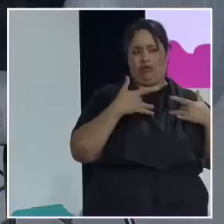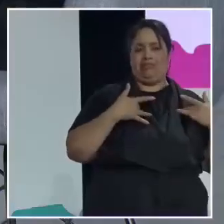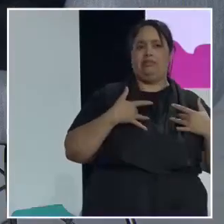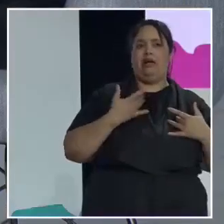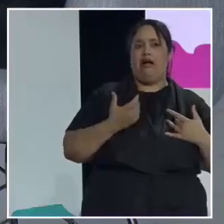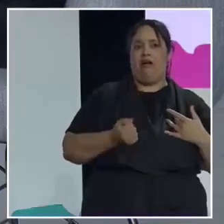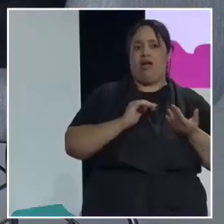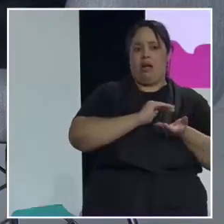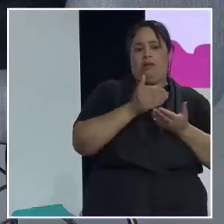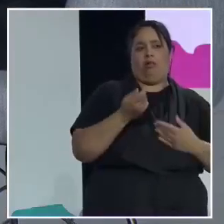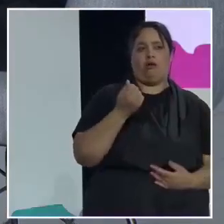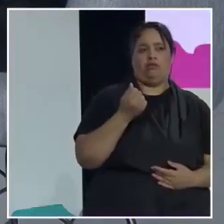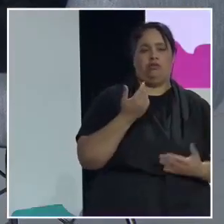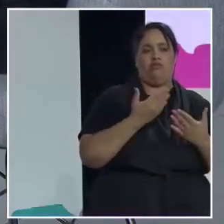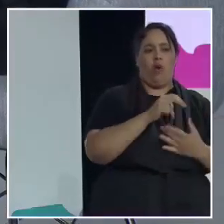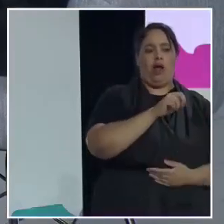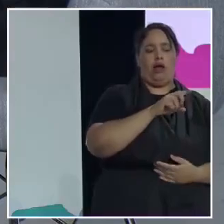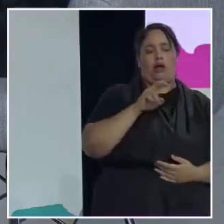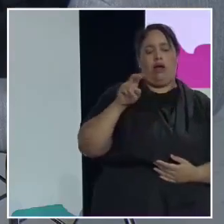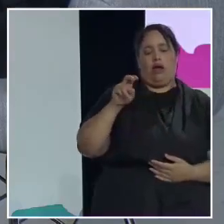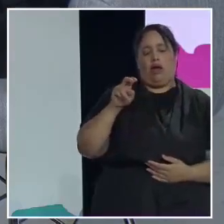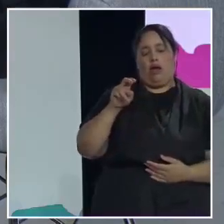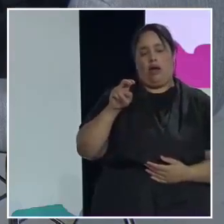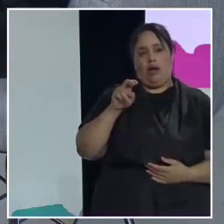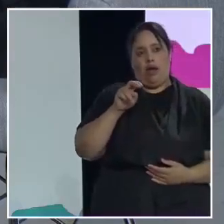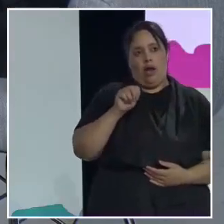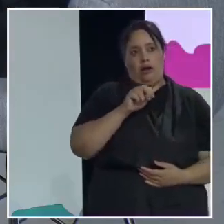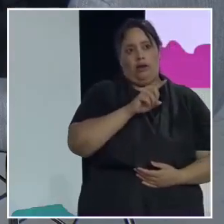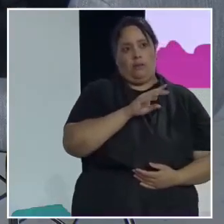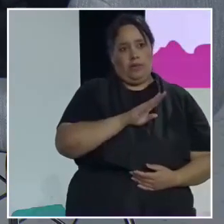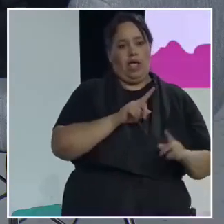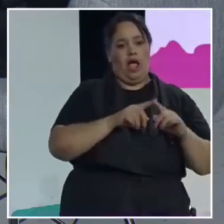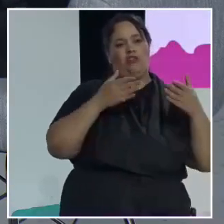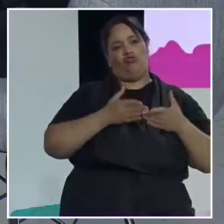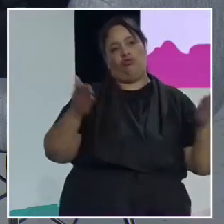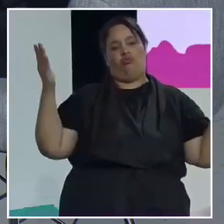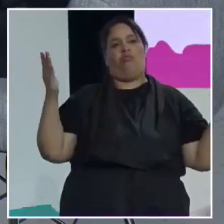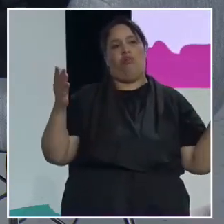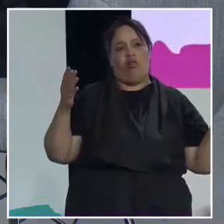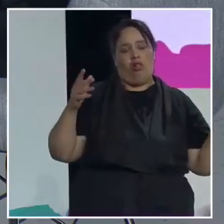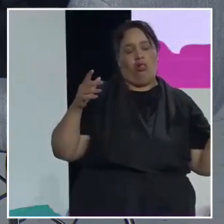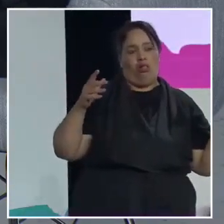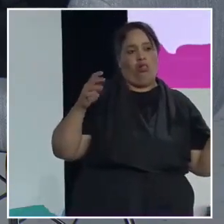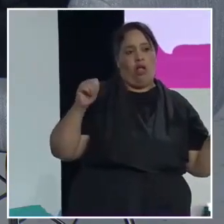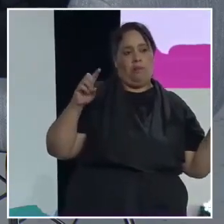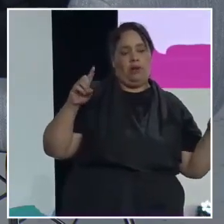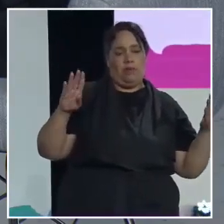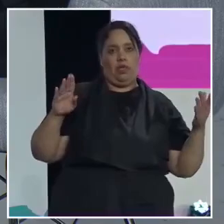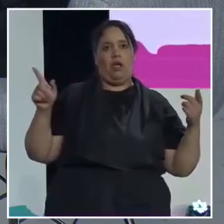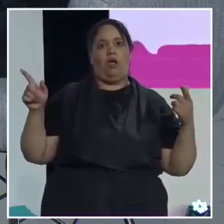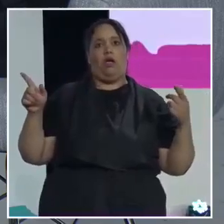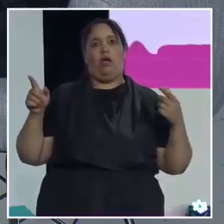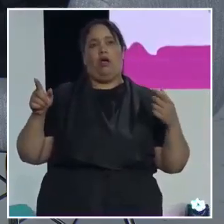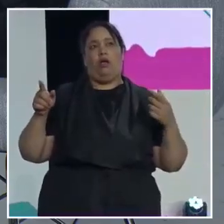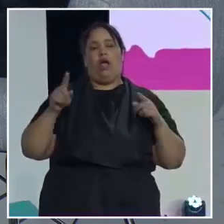for national development banks and for developing countries in general, but also probably the volume of flows that goes to developing countries.